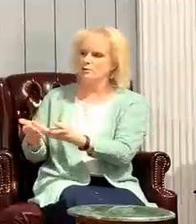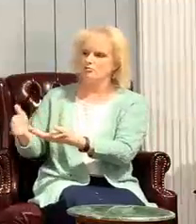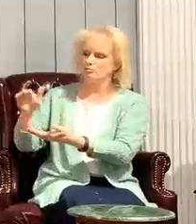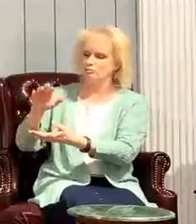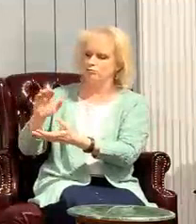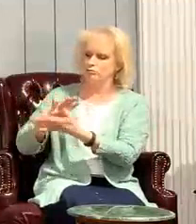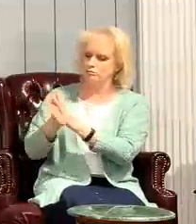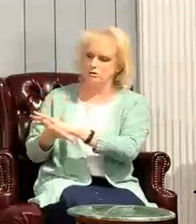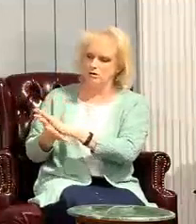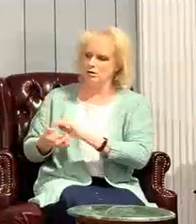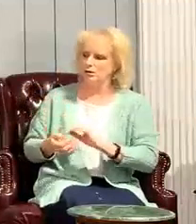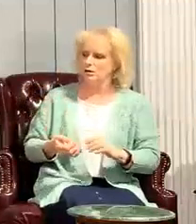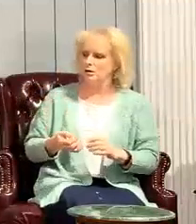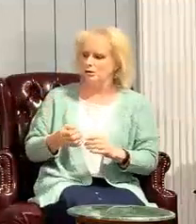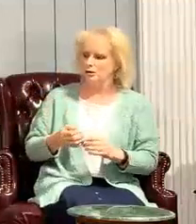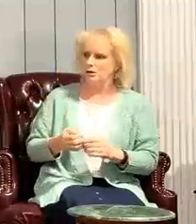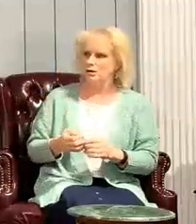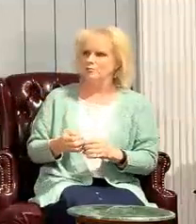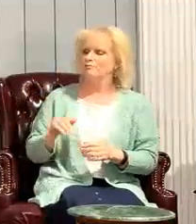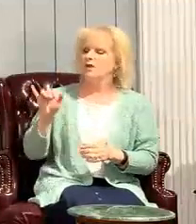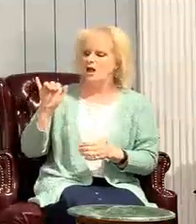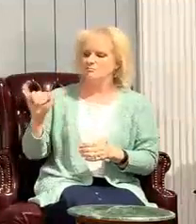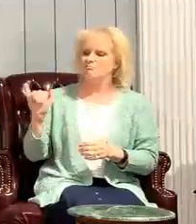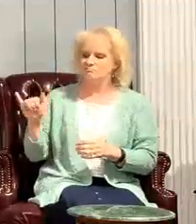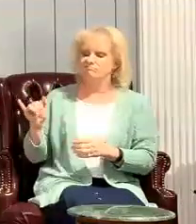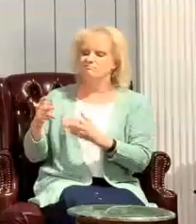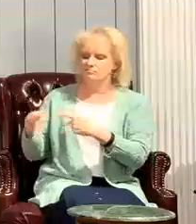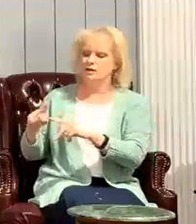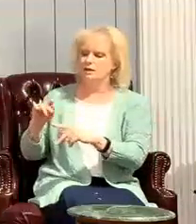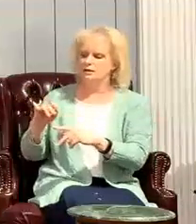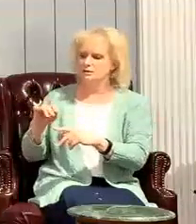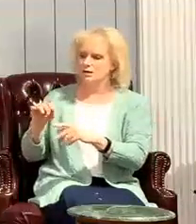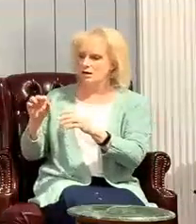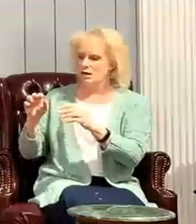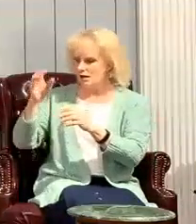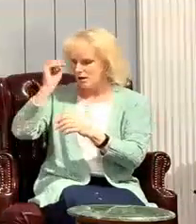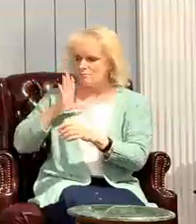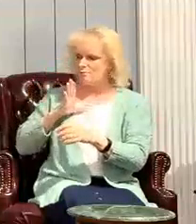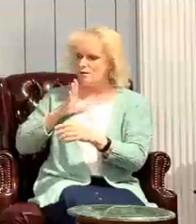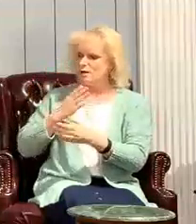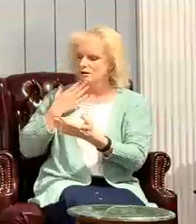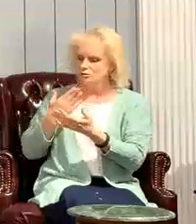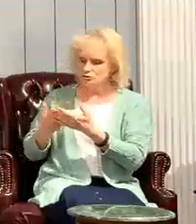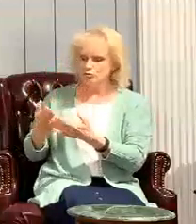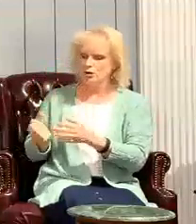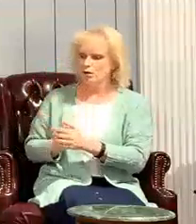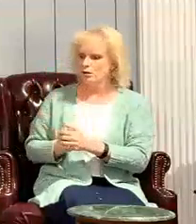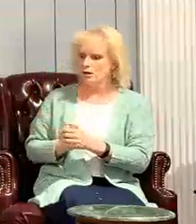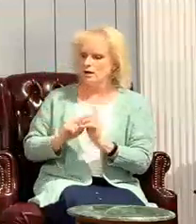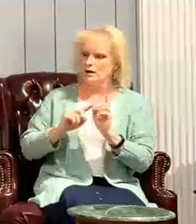and Gomorrah, he goes down there because that's a place he looks and says, man, that is a place a guy can do well for himself. And he goes down there